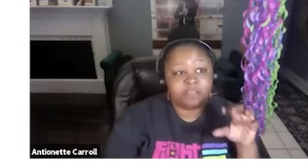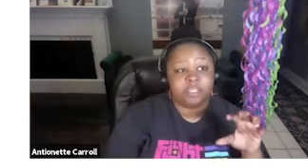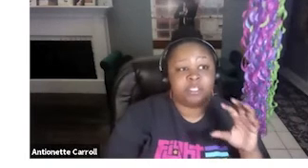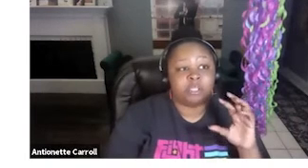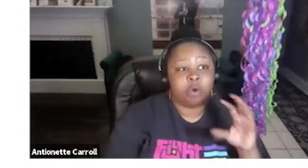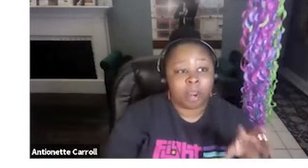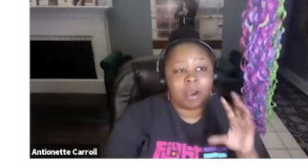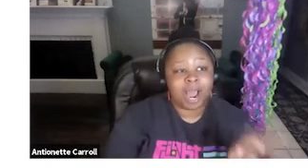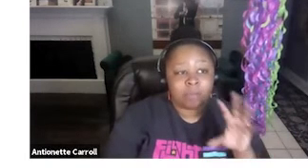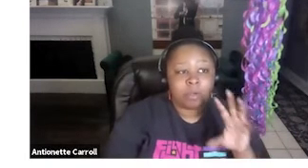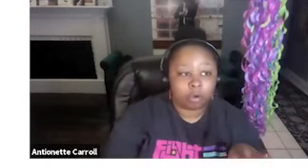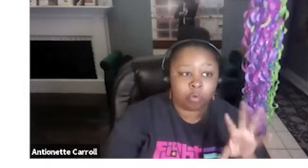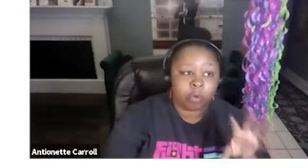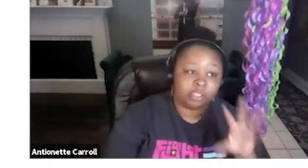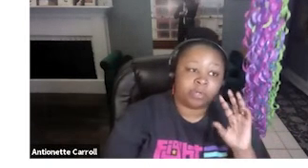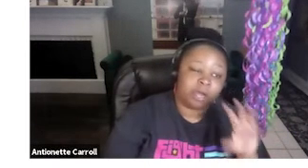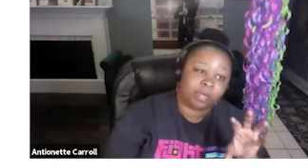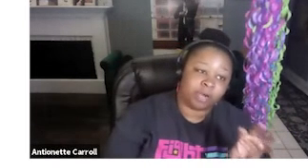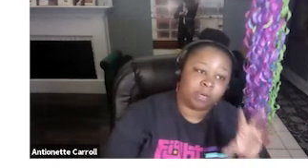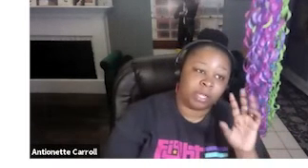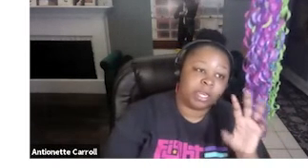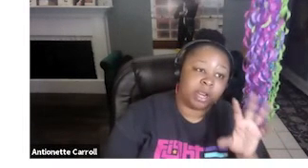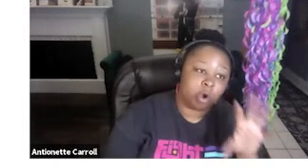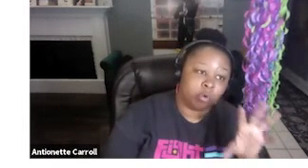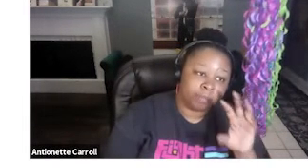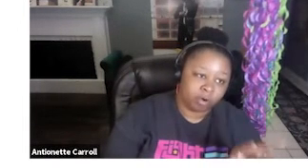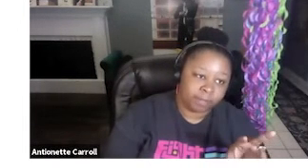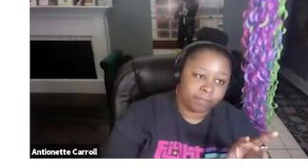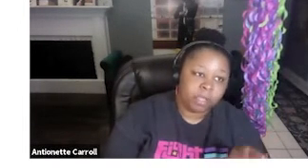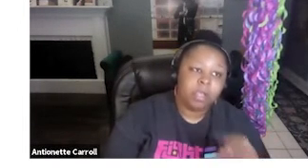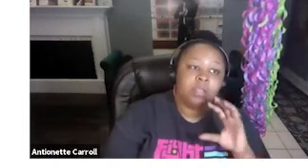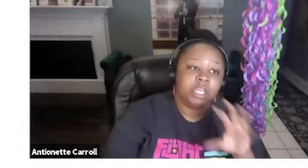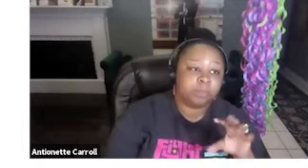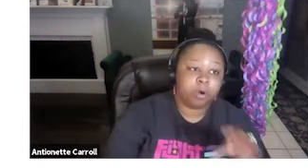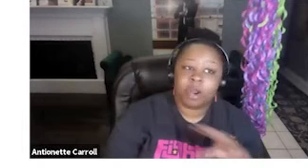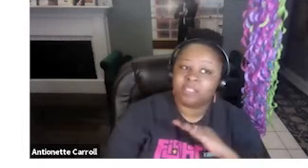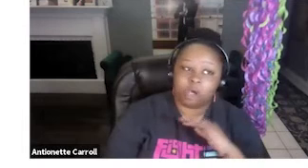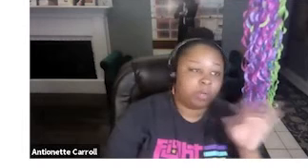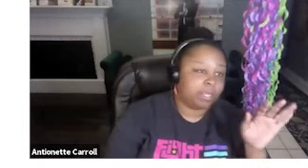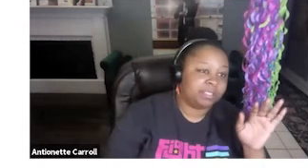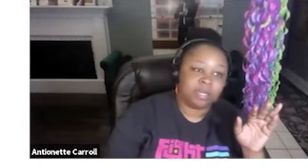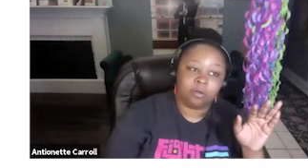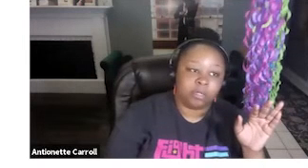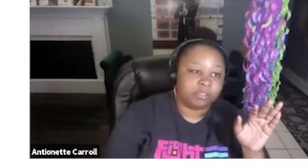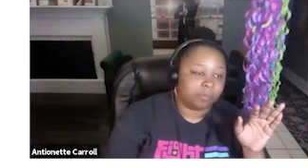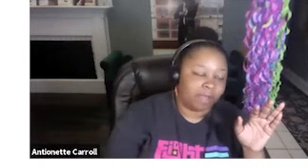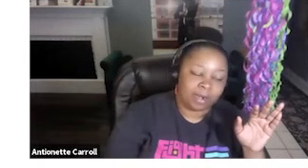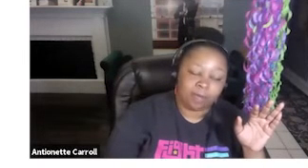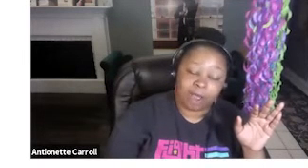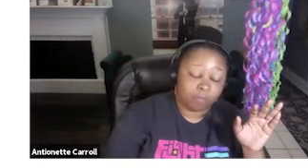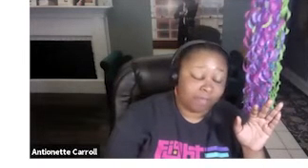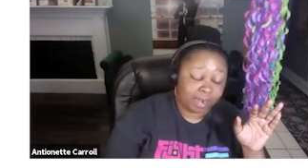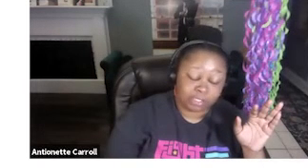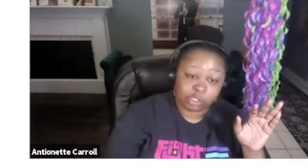own interventions around a hyper-local racial and health inequity in their own community. This program is only in St. Louis. We've